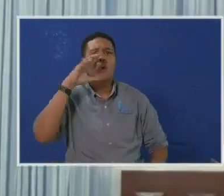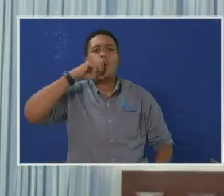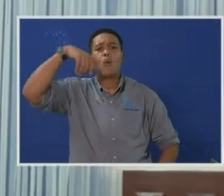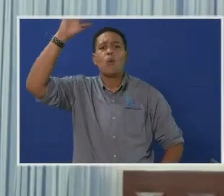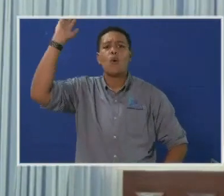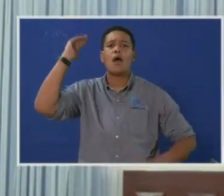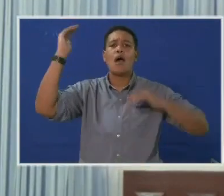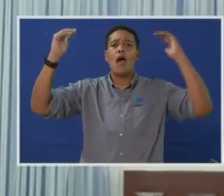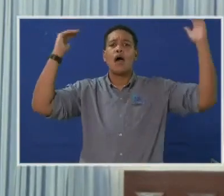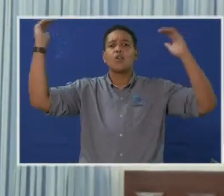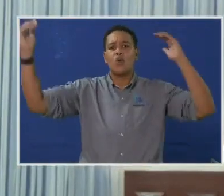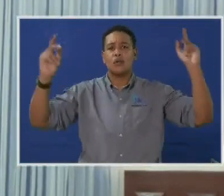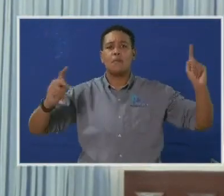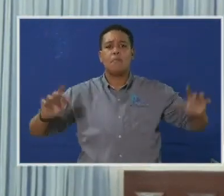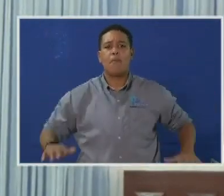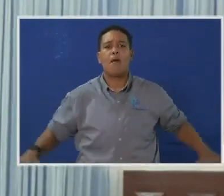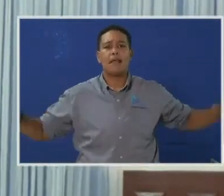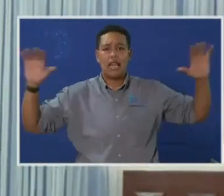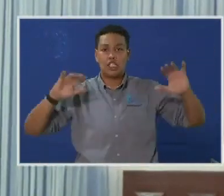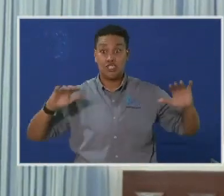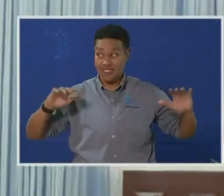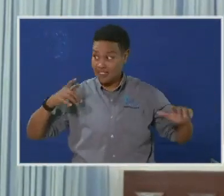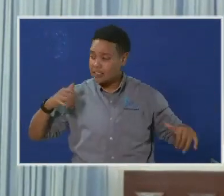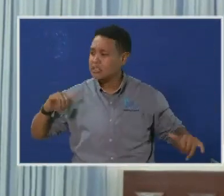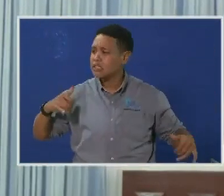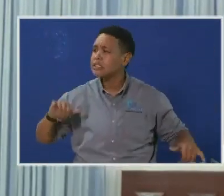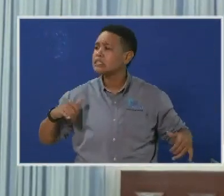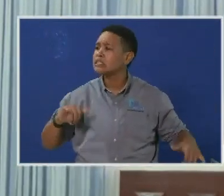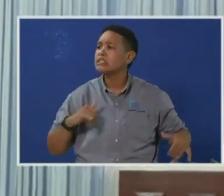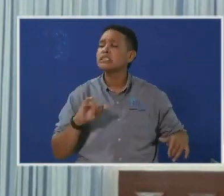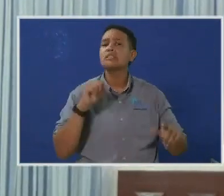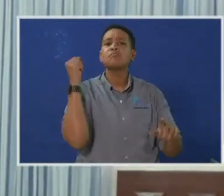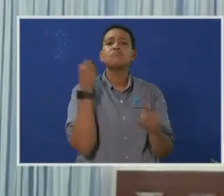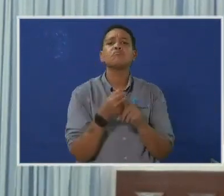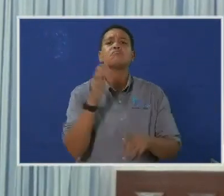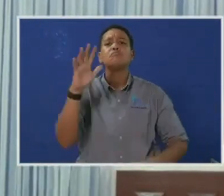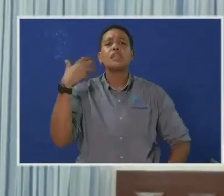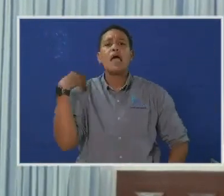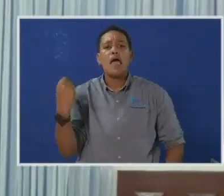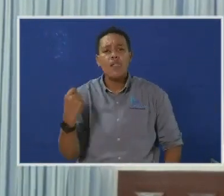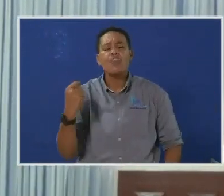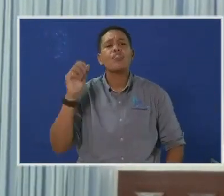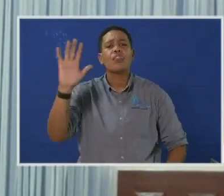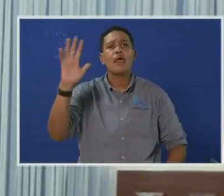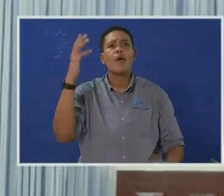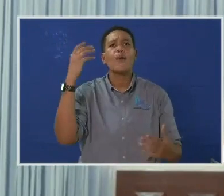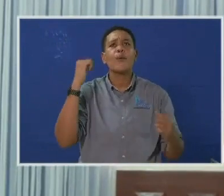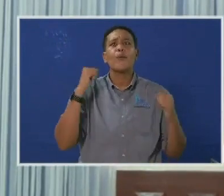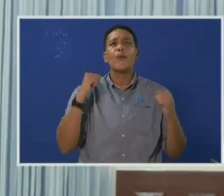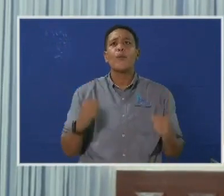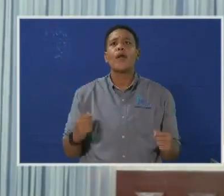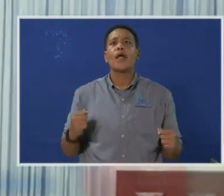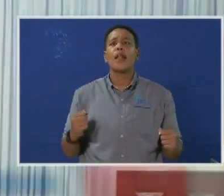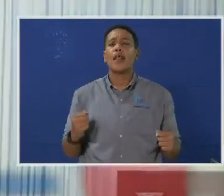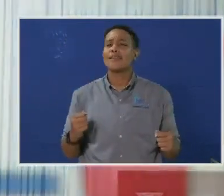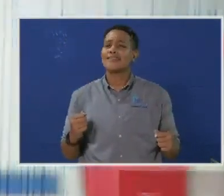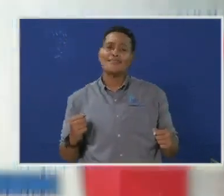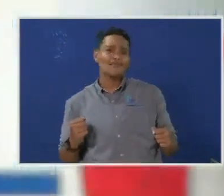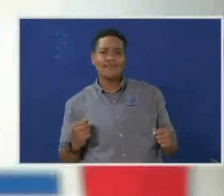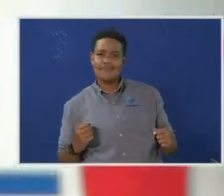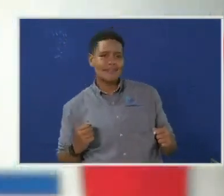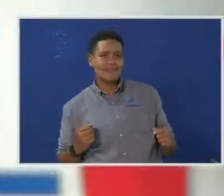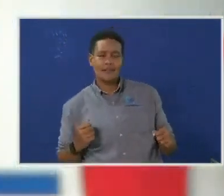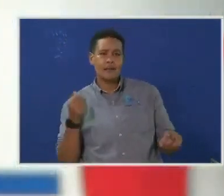adult population, and it continues to affect their health and wellness,